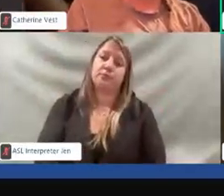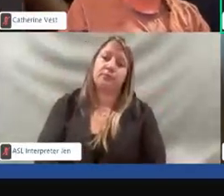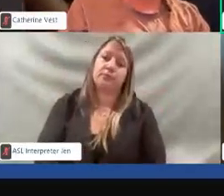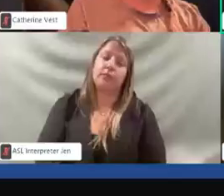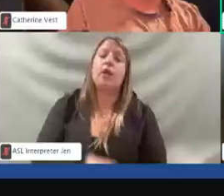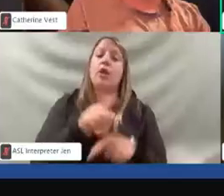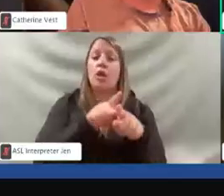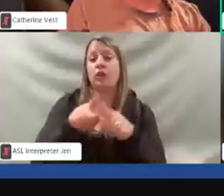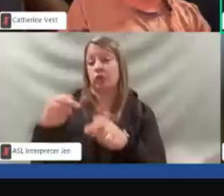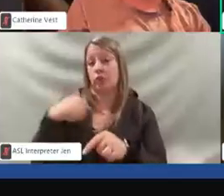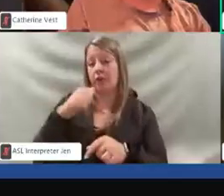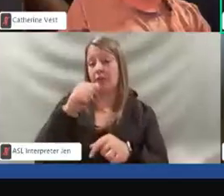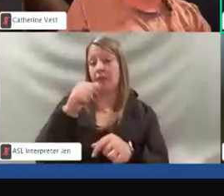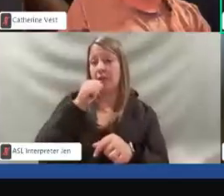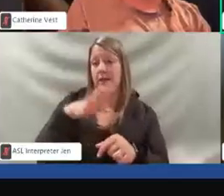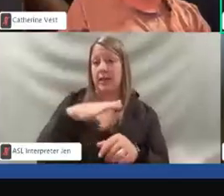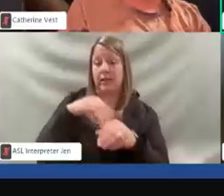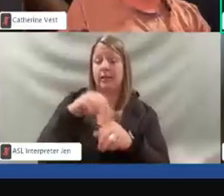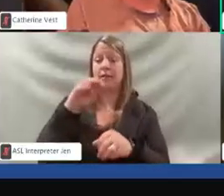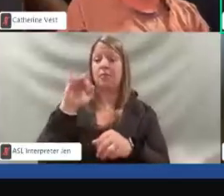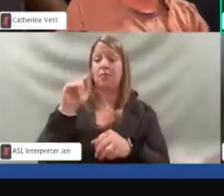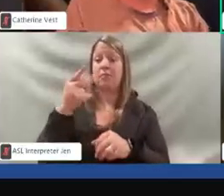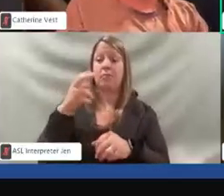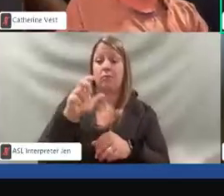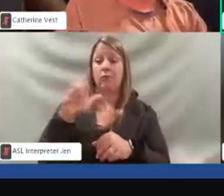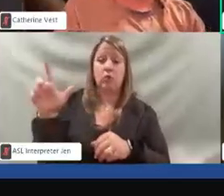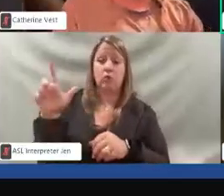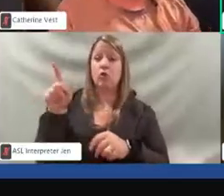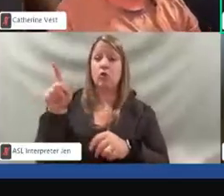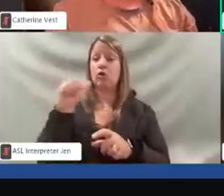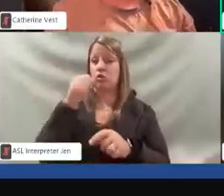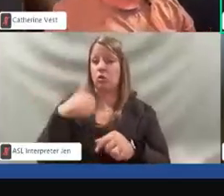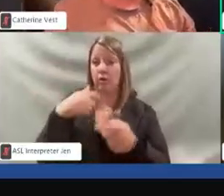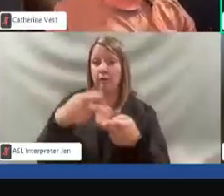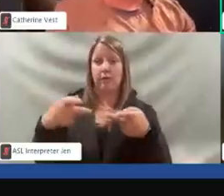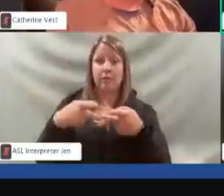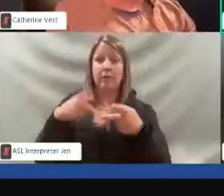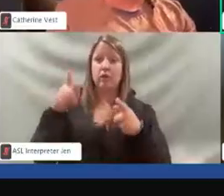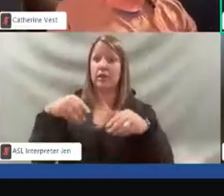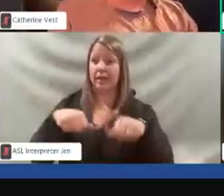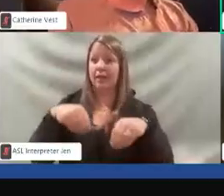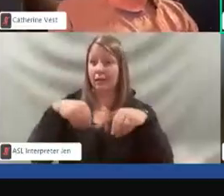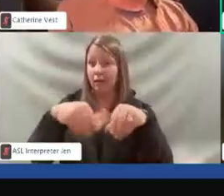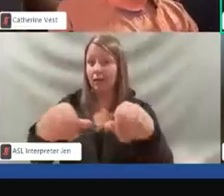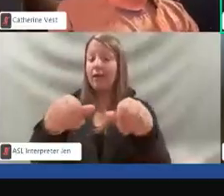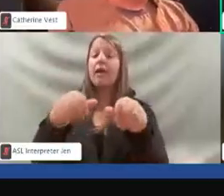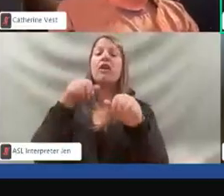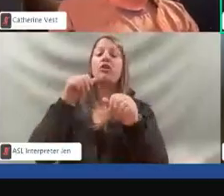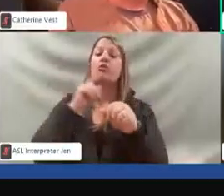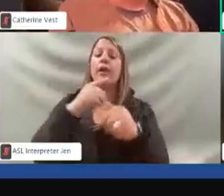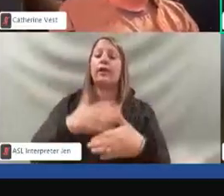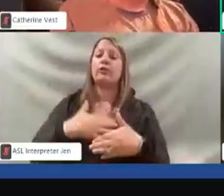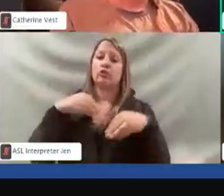We have a lady in Mitchell that doesn't have a place that she can garden at home and really